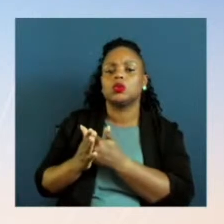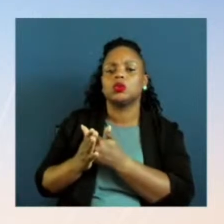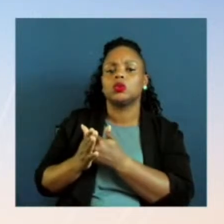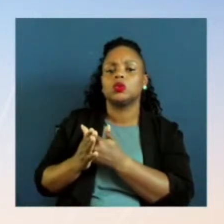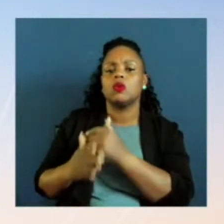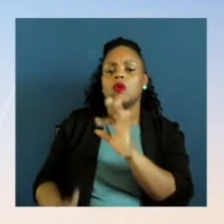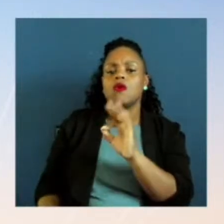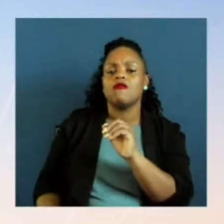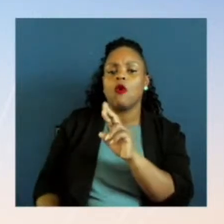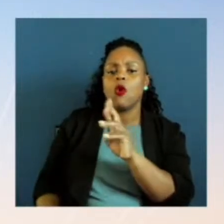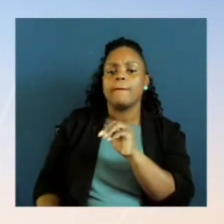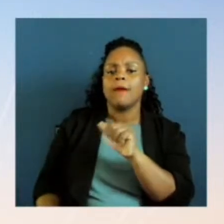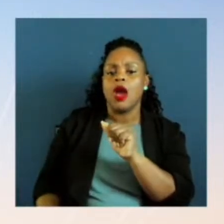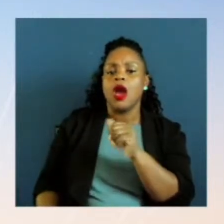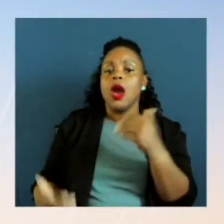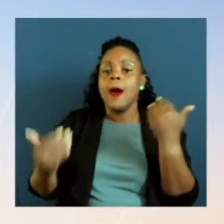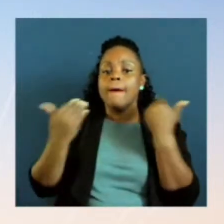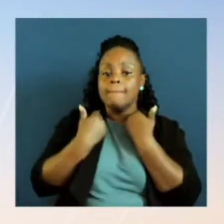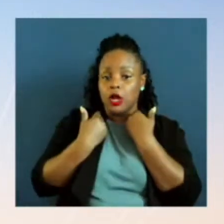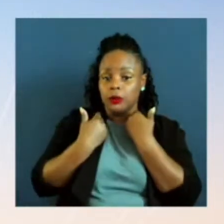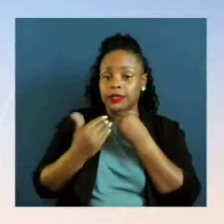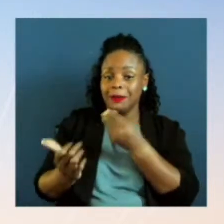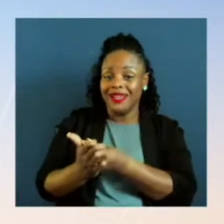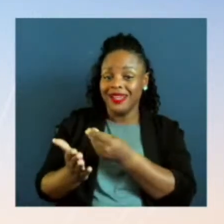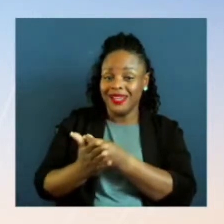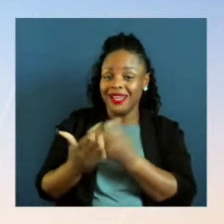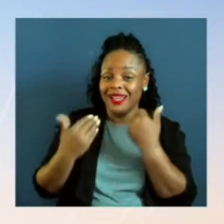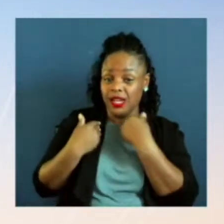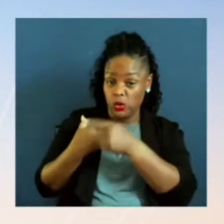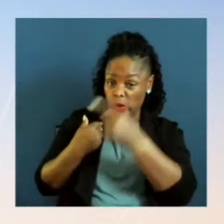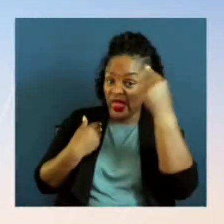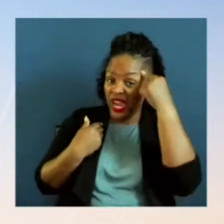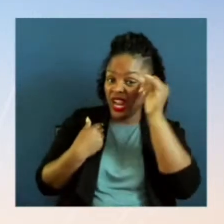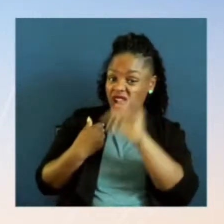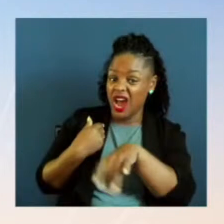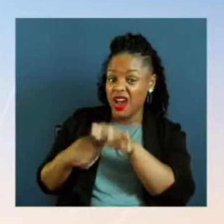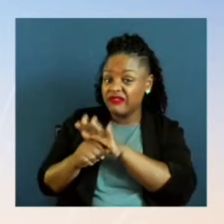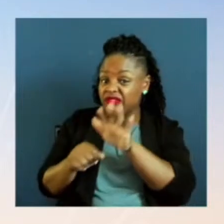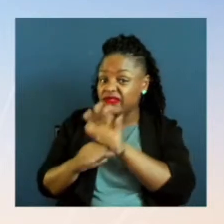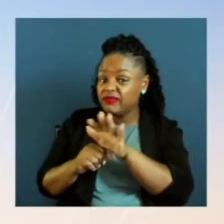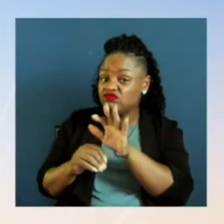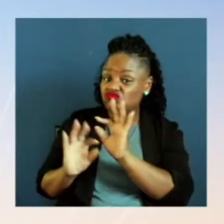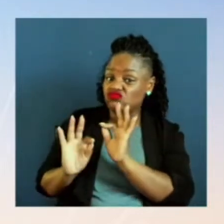the settlement gave sufficient justice to the victims of the opioid crisis?